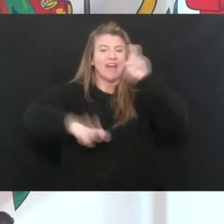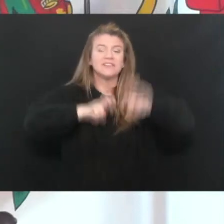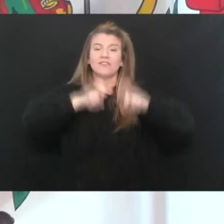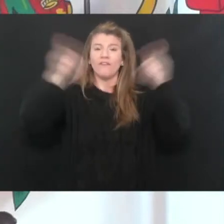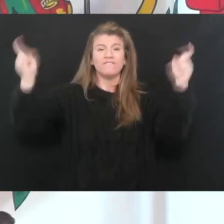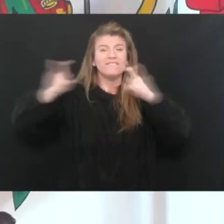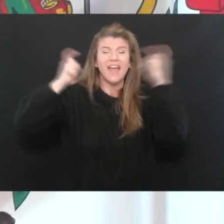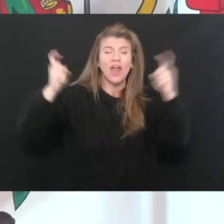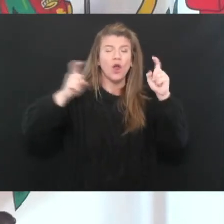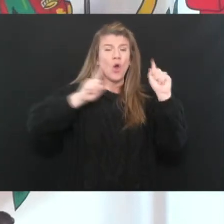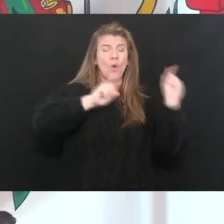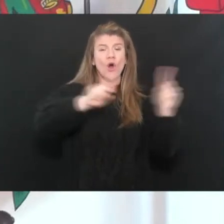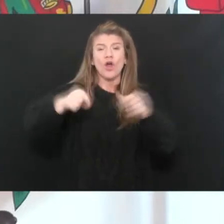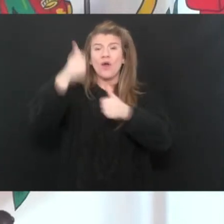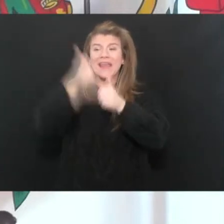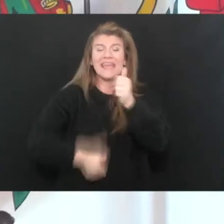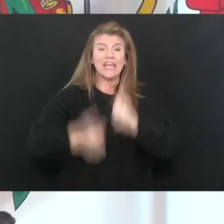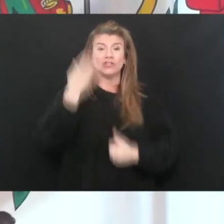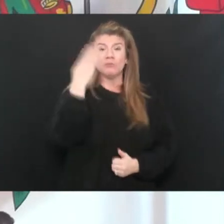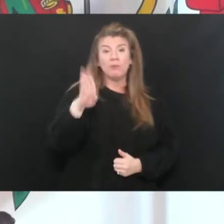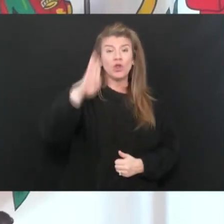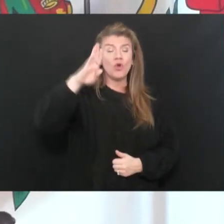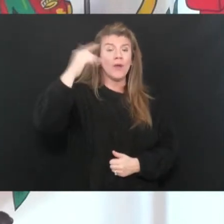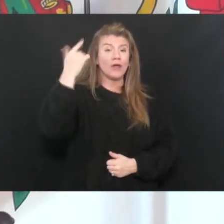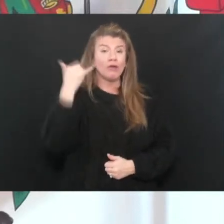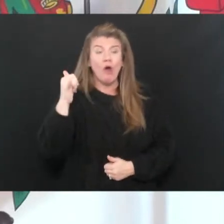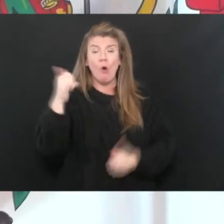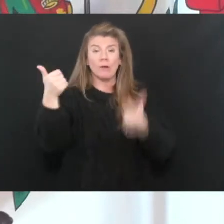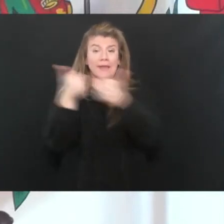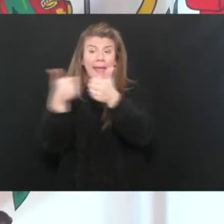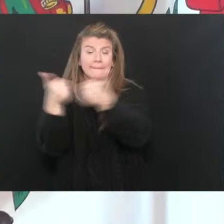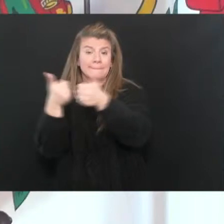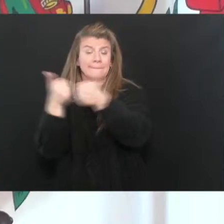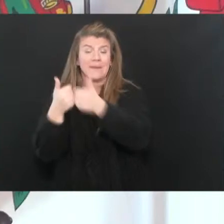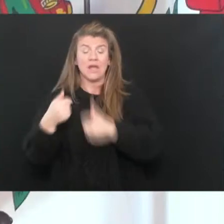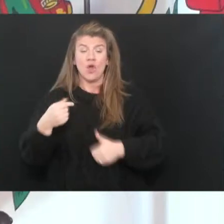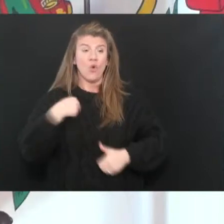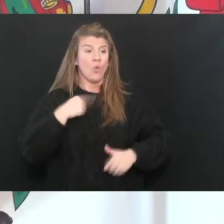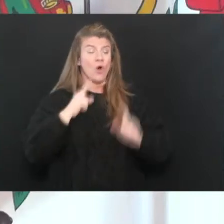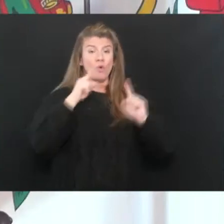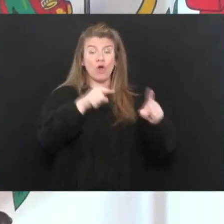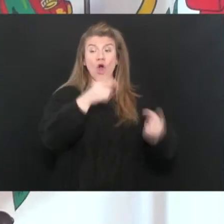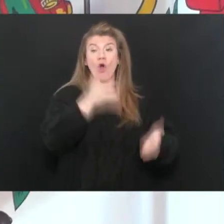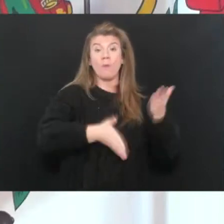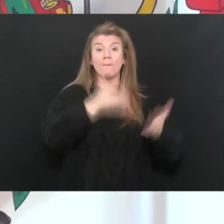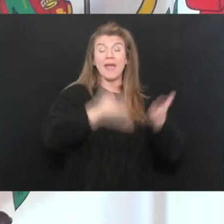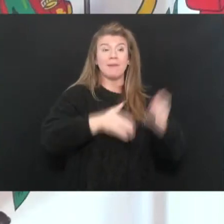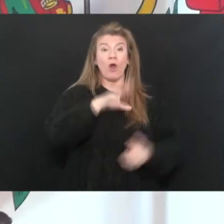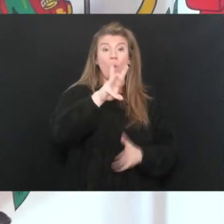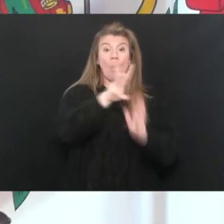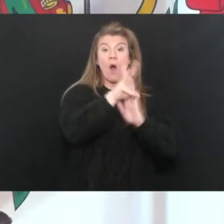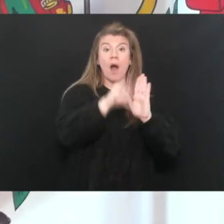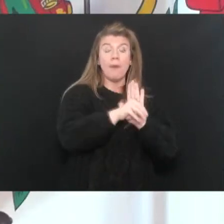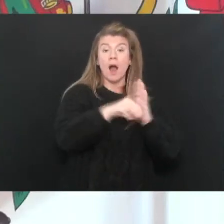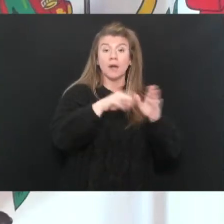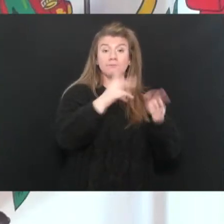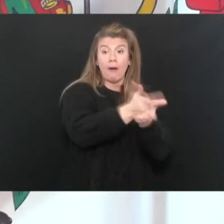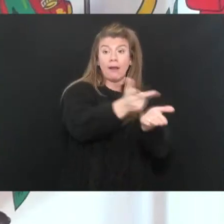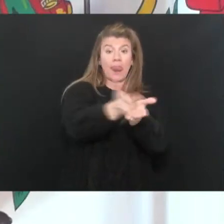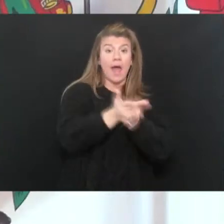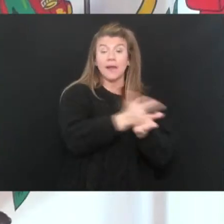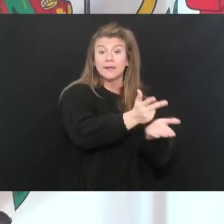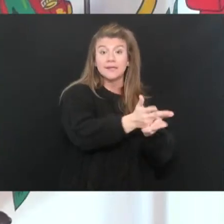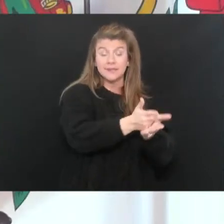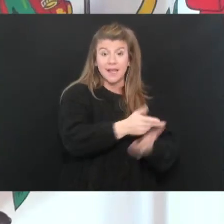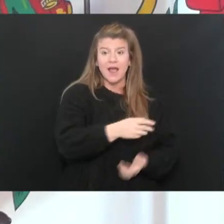be at every blue and gold game. We'll try to be absolutely maybe on the Walmart parking lots, or maybe we will